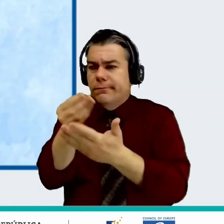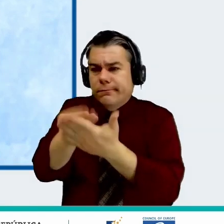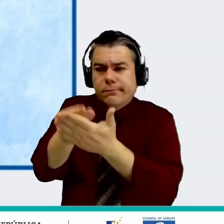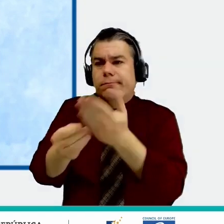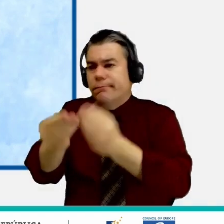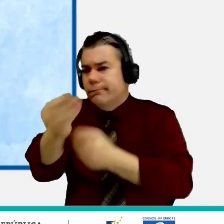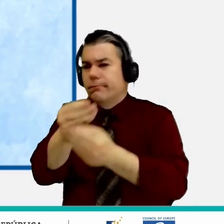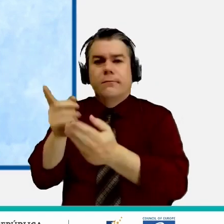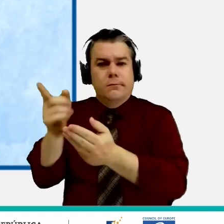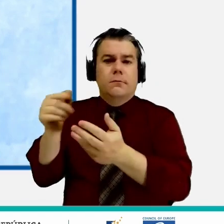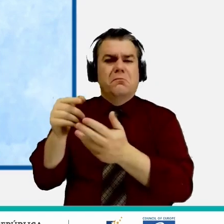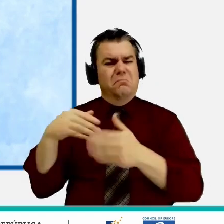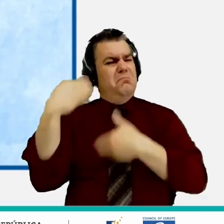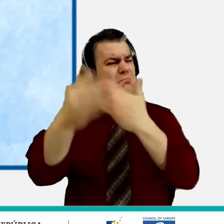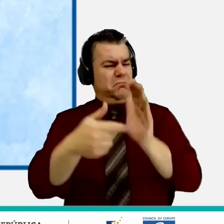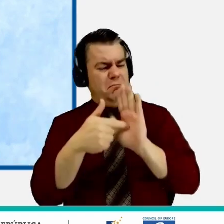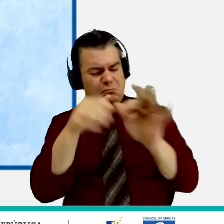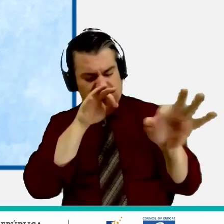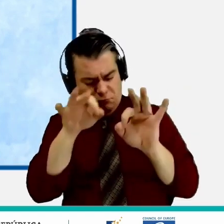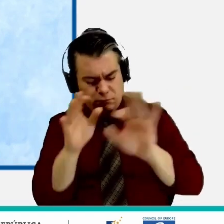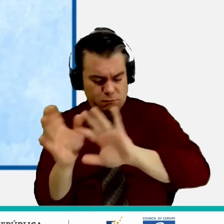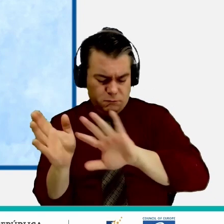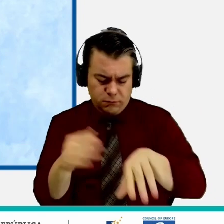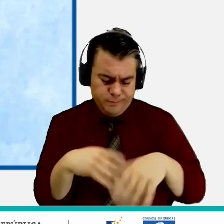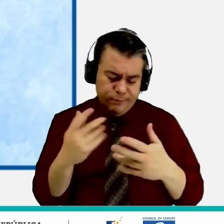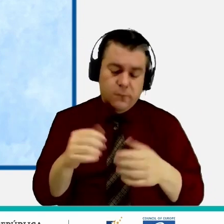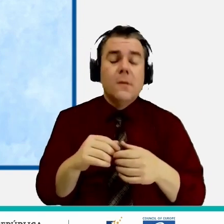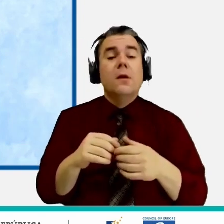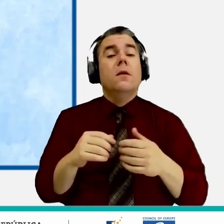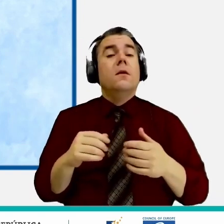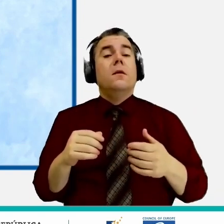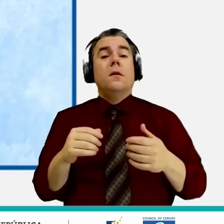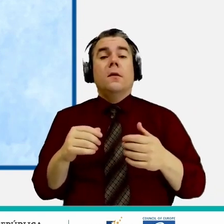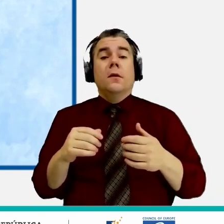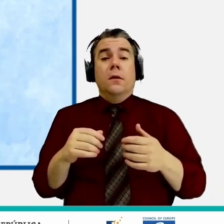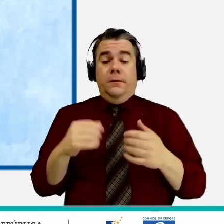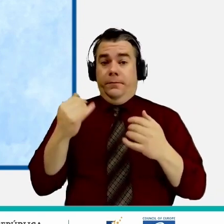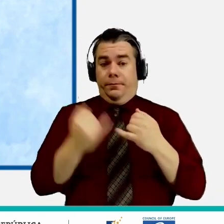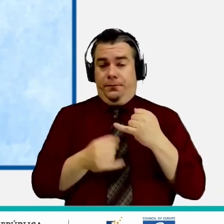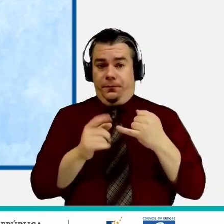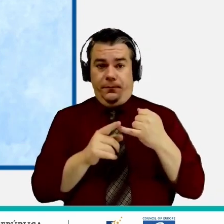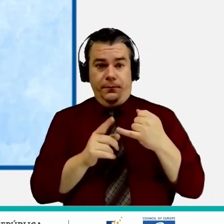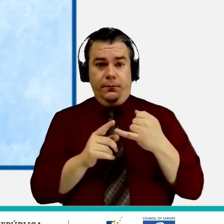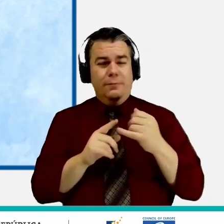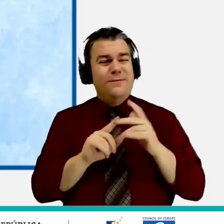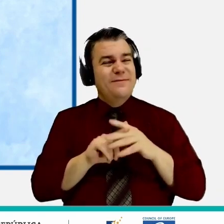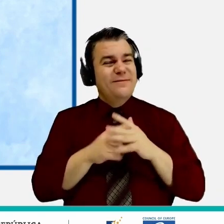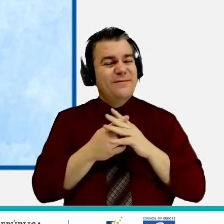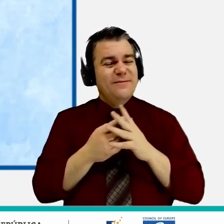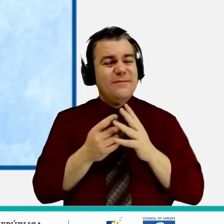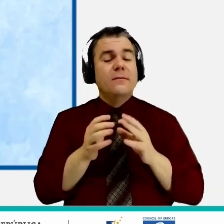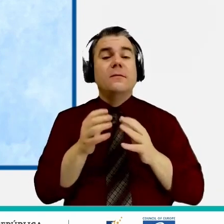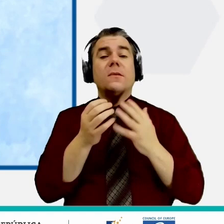discussion. And last, but of course by no means least, I started with it under priority four, enhancing